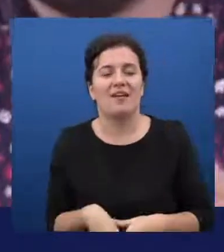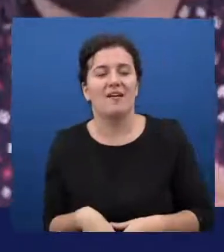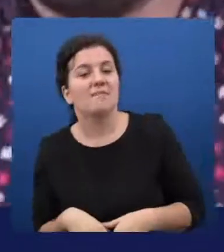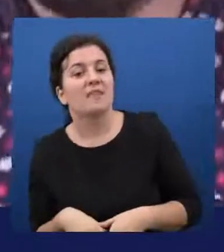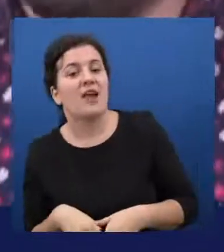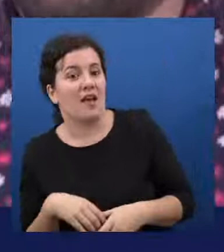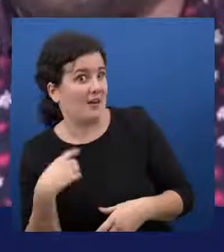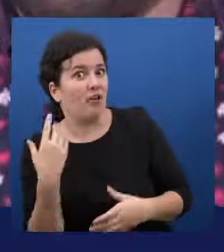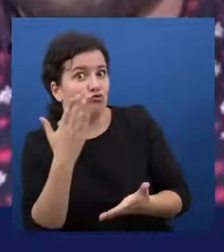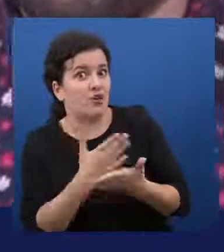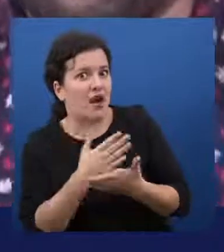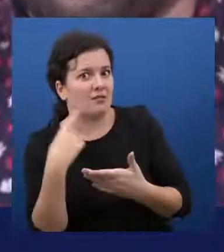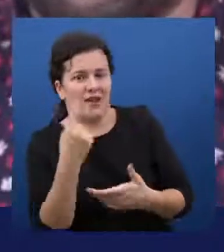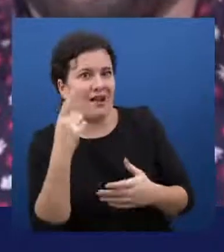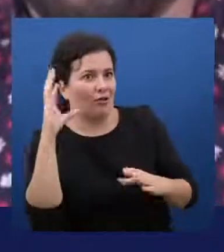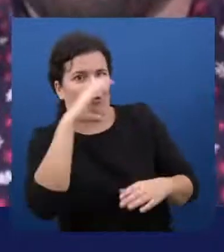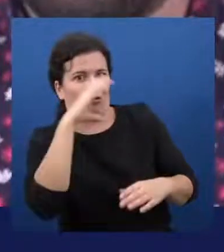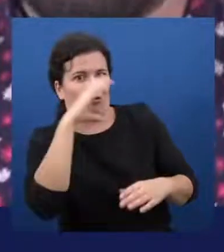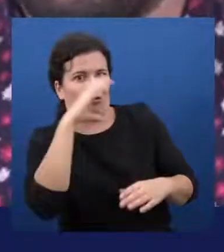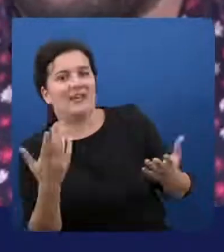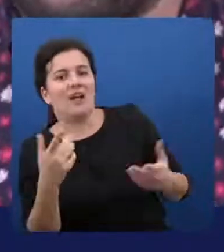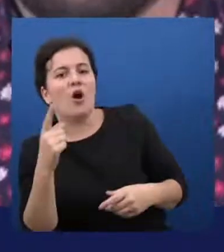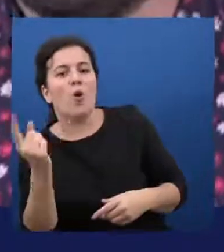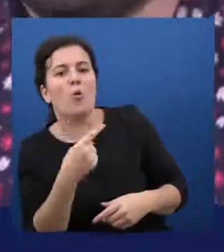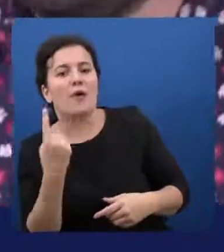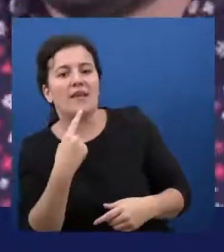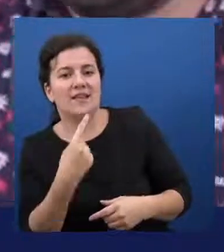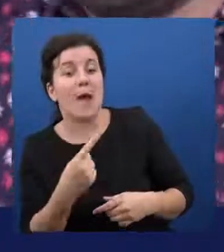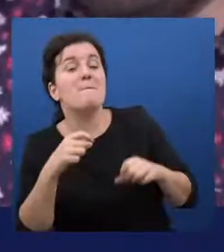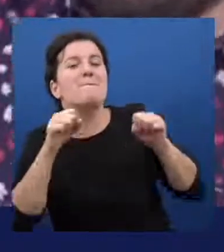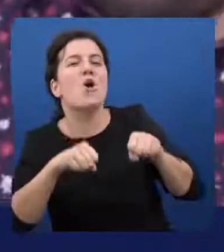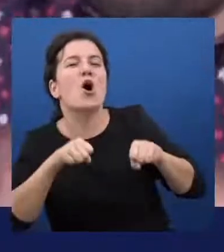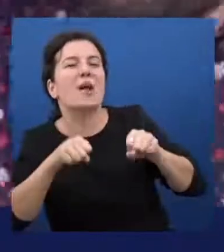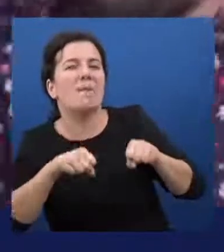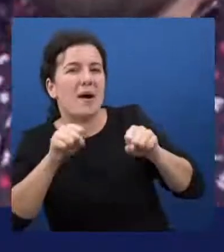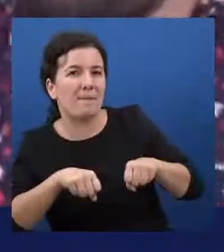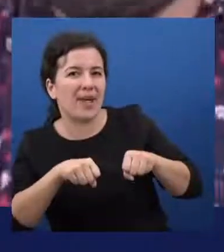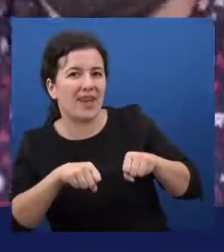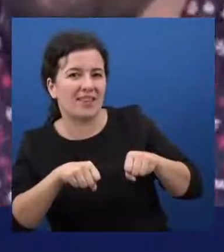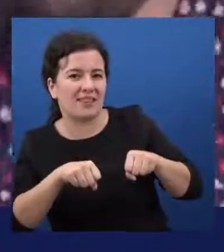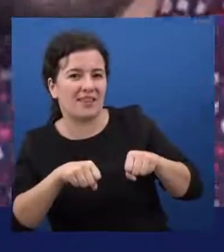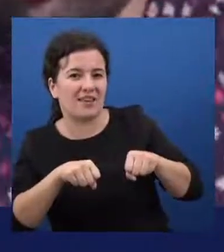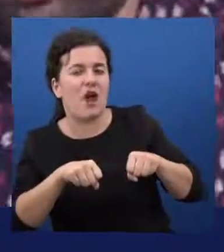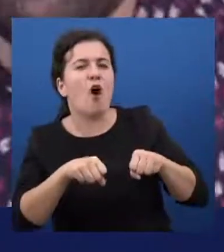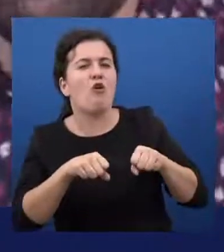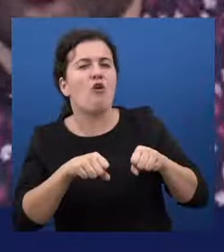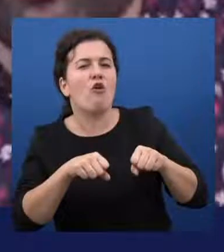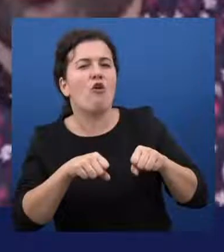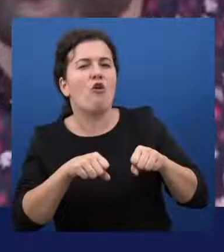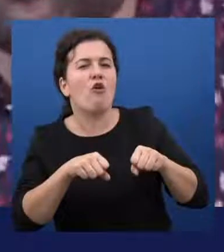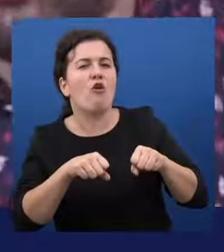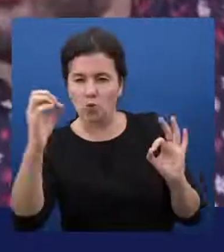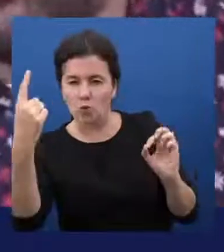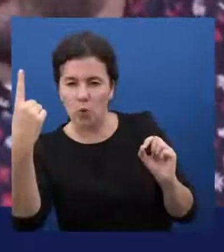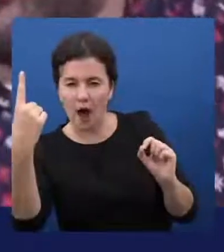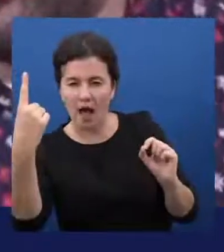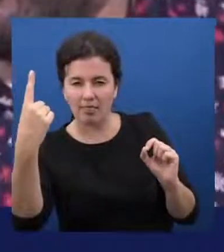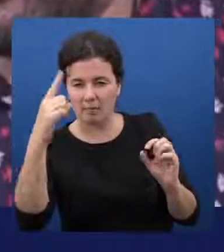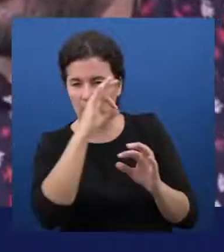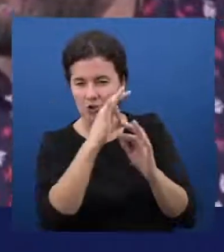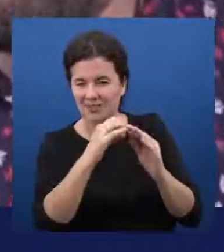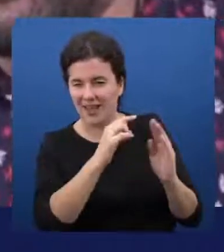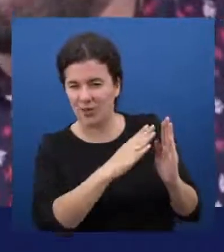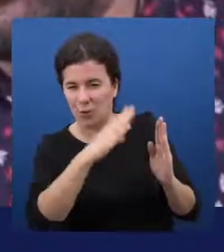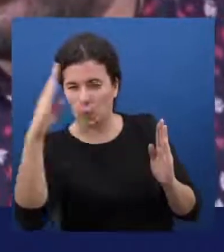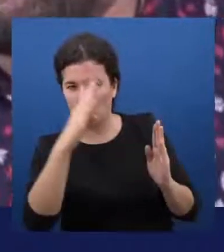if you talk to a pure statistician, they'll literally just be like, that's it. They'll throw their ball on the floor and leave the house, right? Because there was a